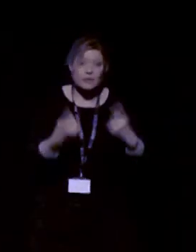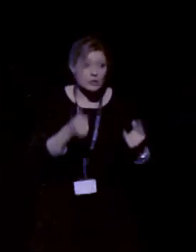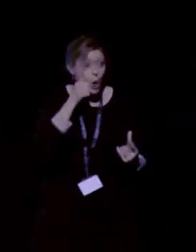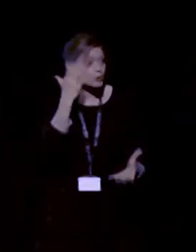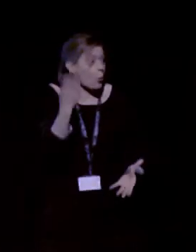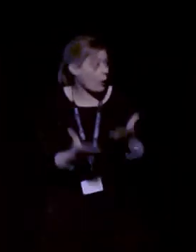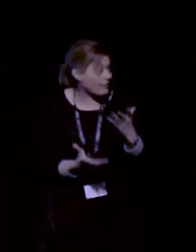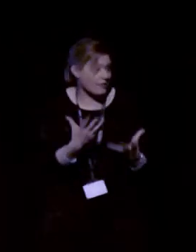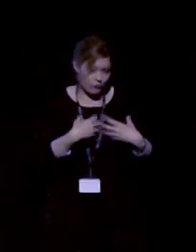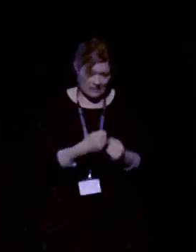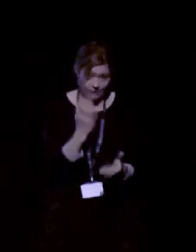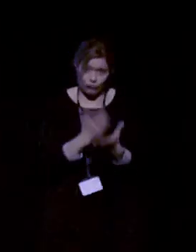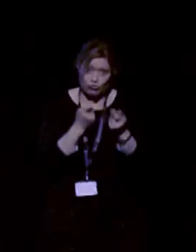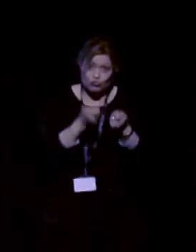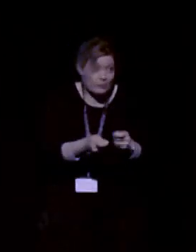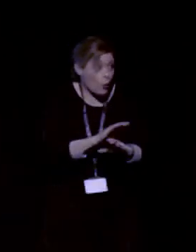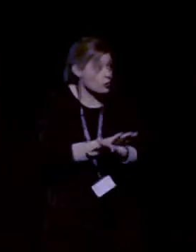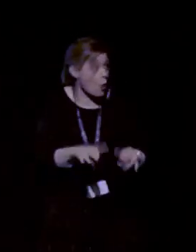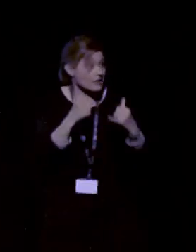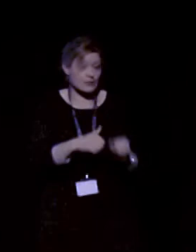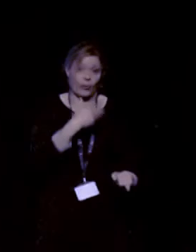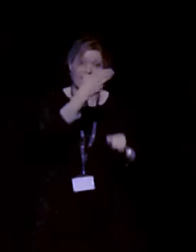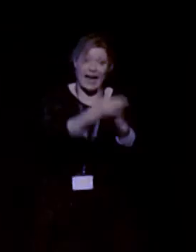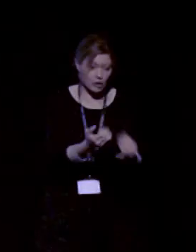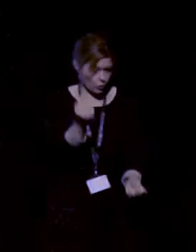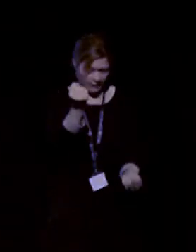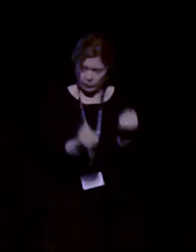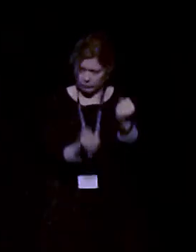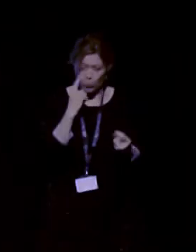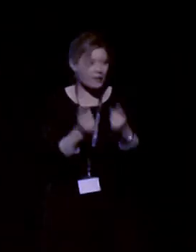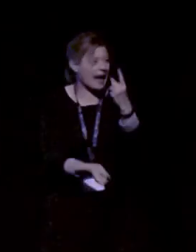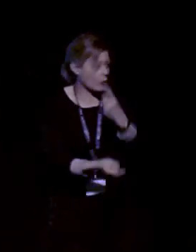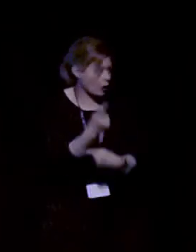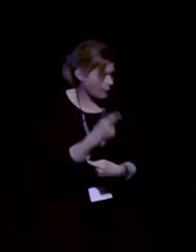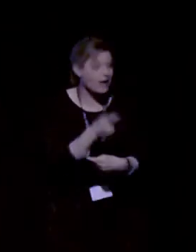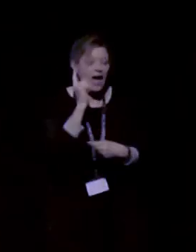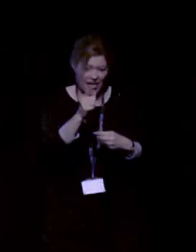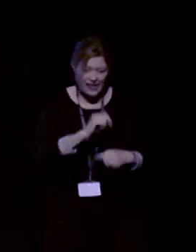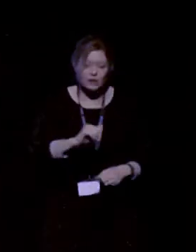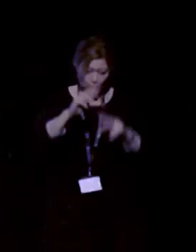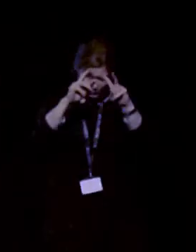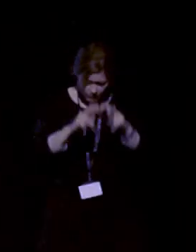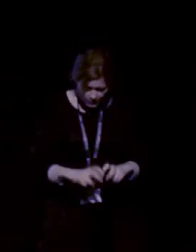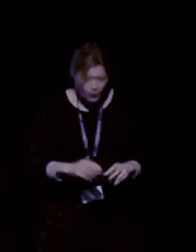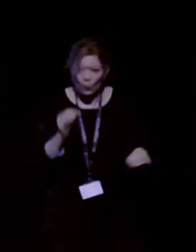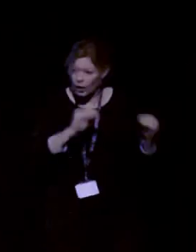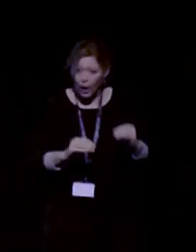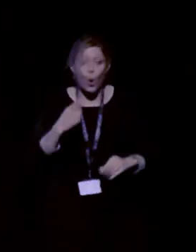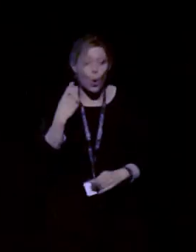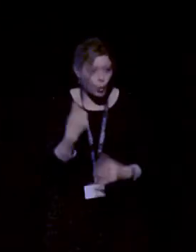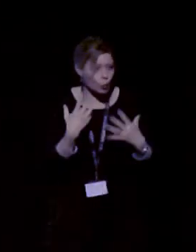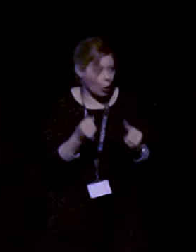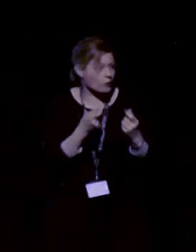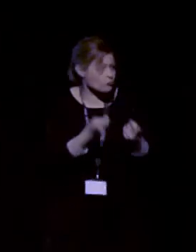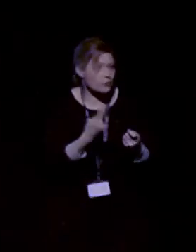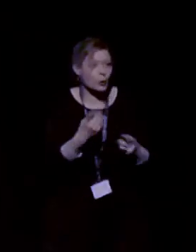what until the end. You evaluate the outcomes and then you unblind it and look at who got what treatment. And